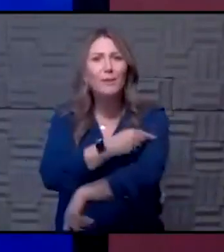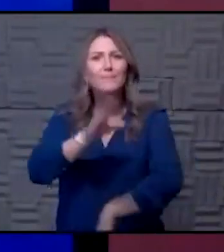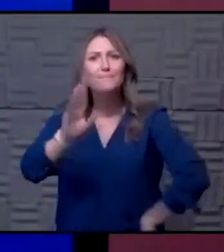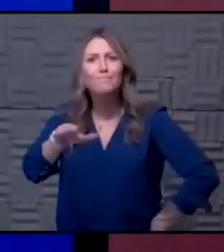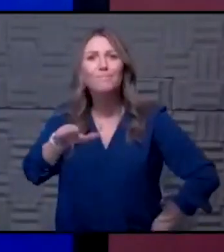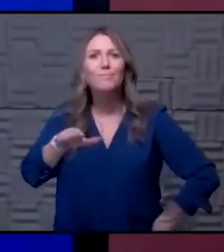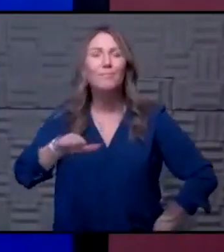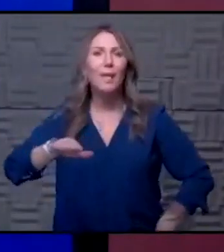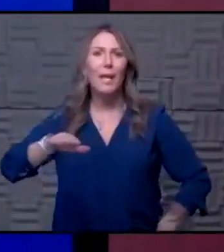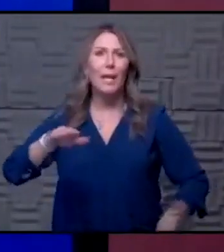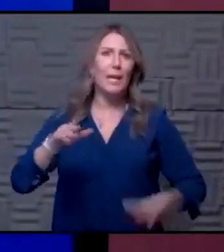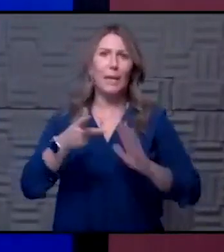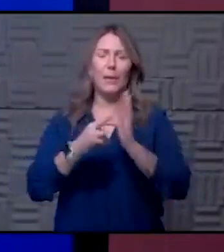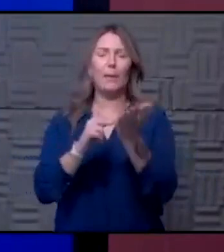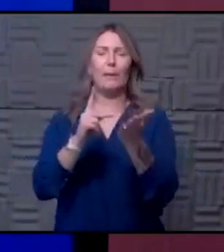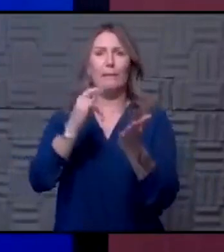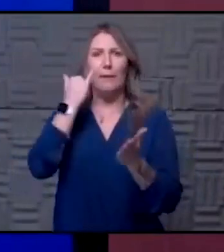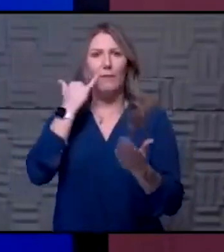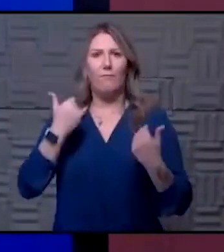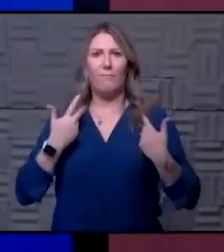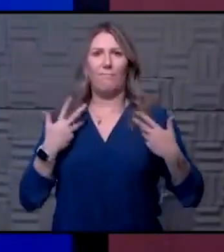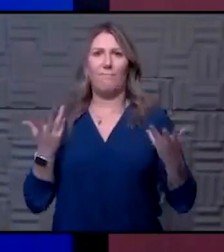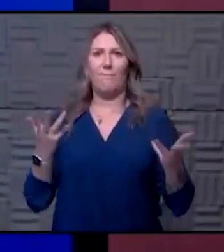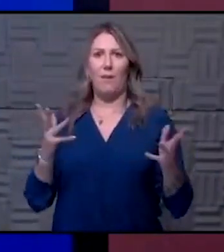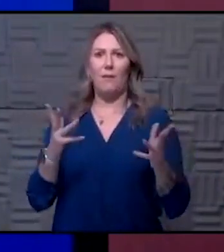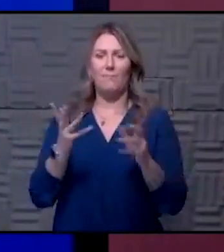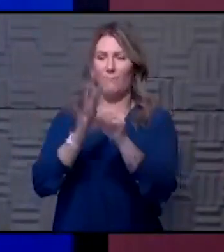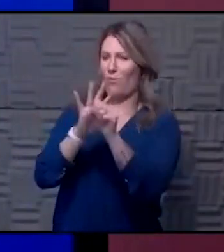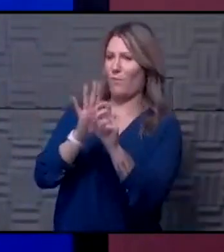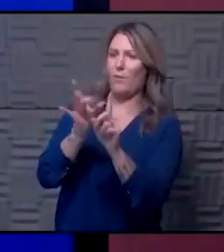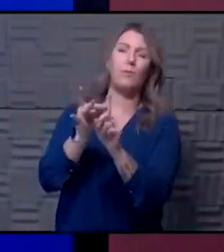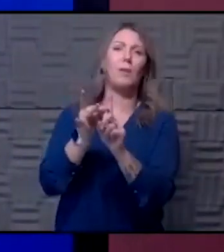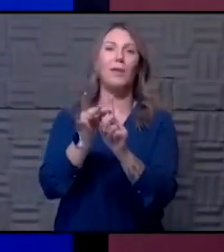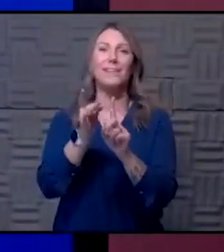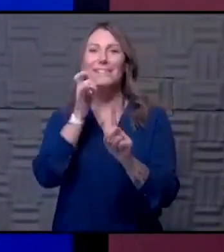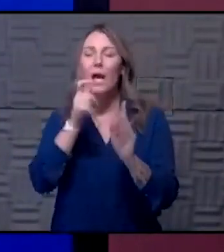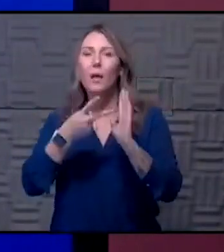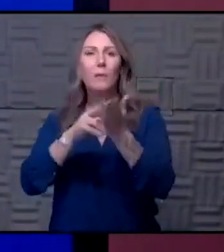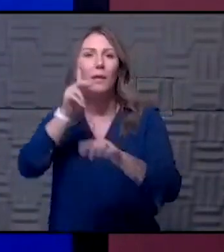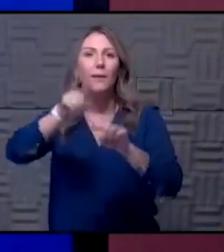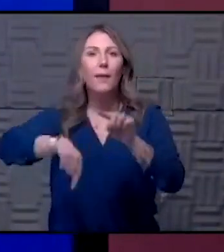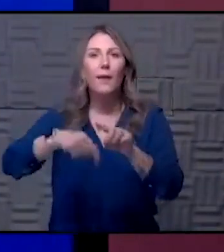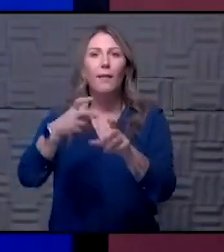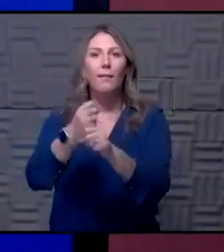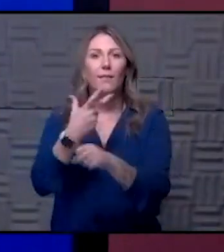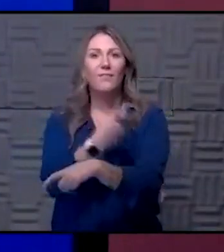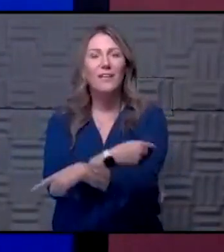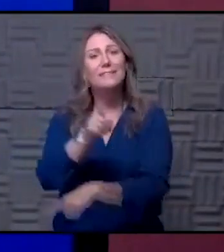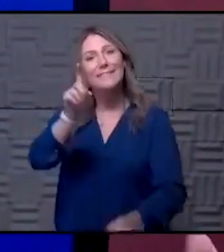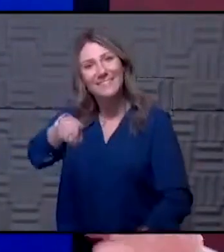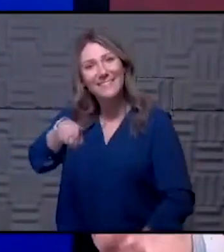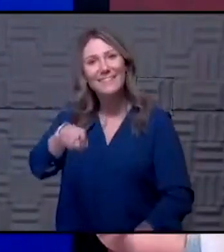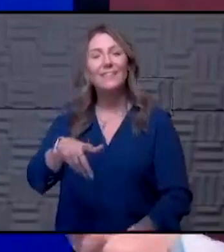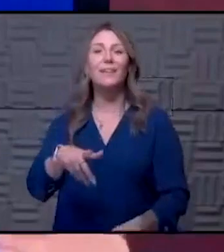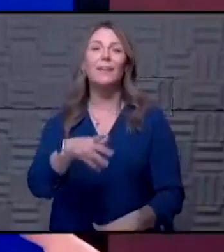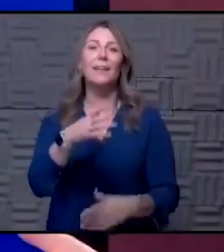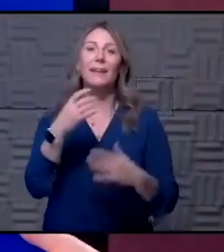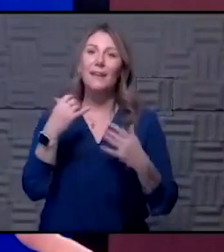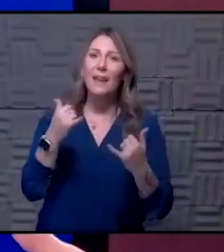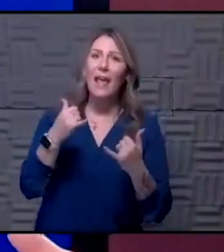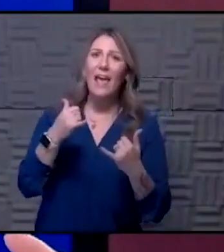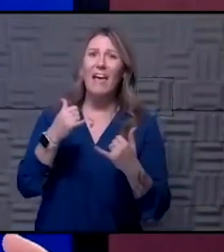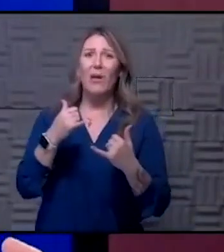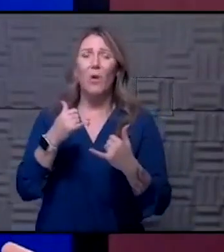have COVID doesn't mean you're fully protected. Get your vaccine. And it is a good news. Now, as far as the long haul syndrome, I'm delighted to